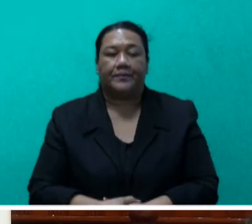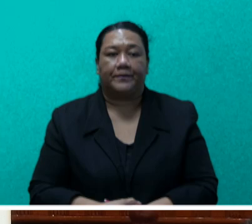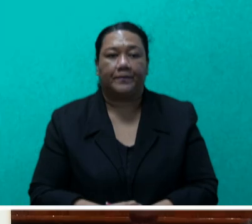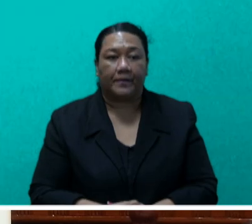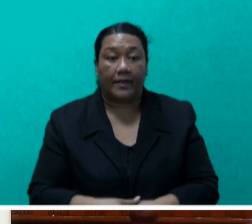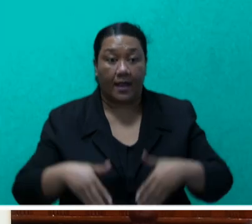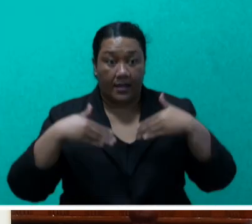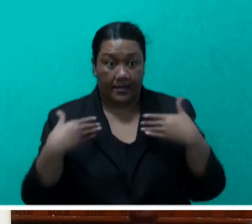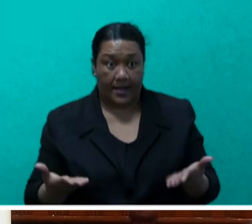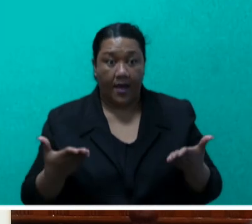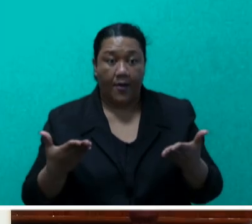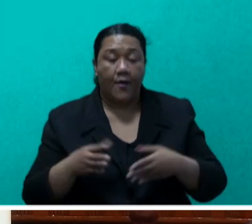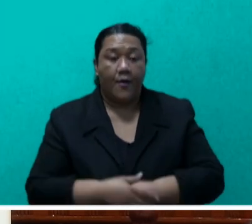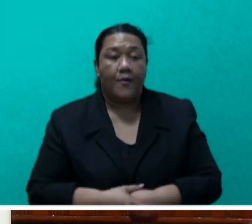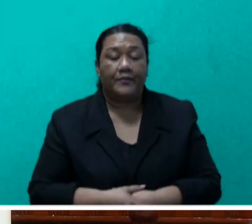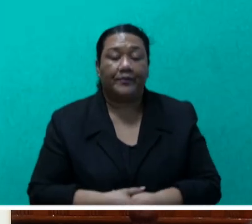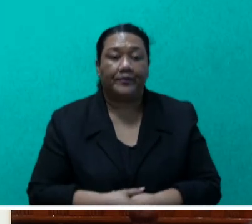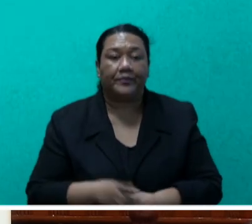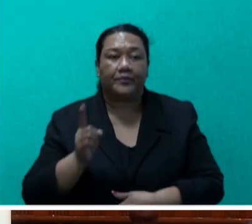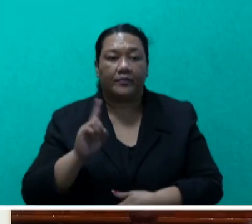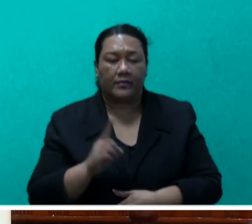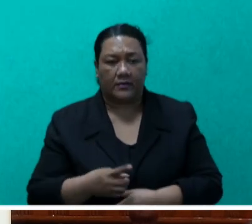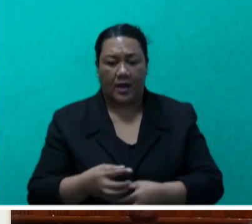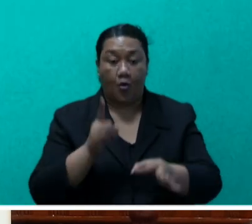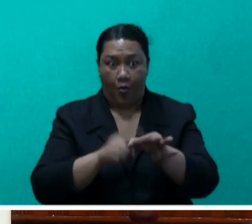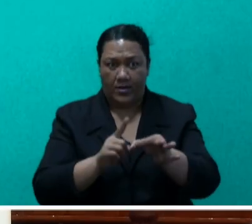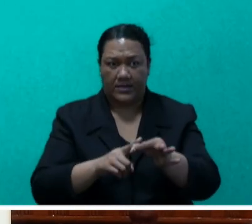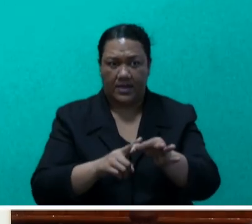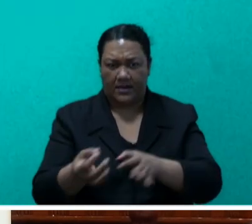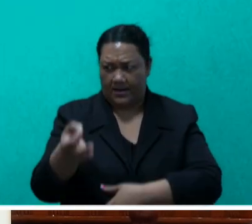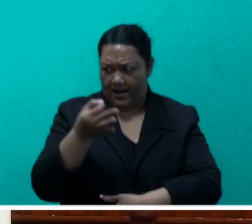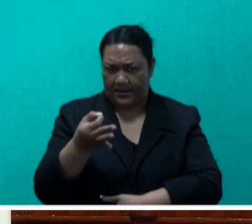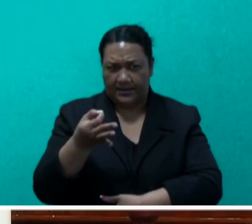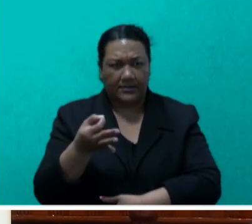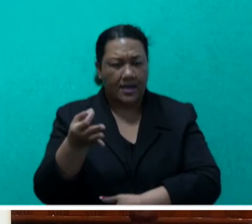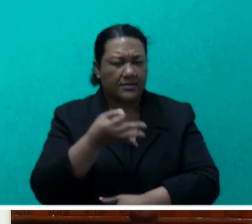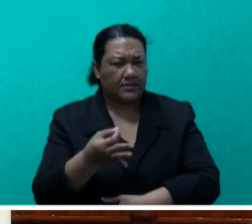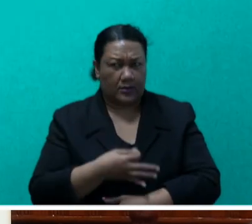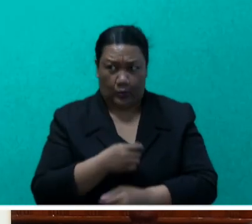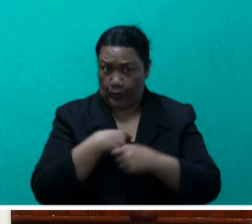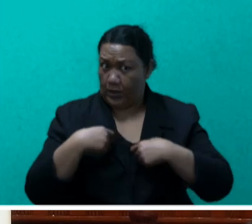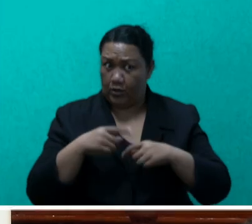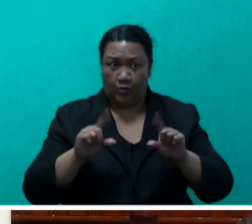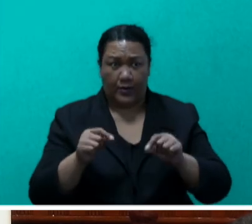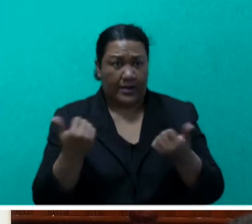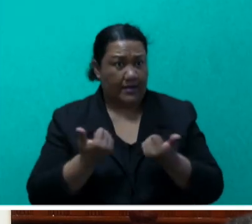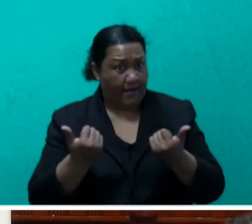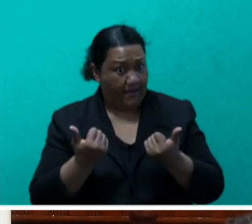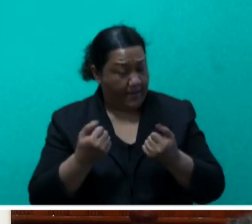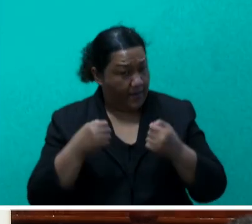Now this begs the questions, are we doing enough to support our National